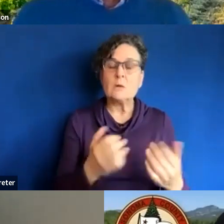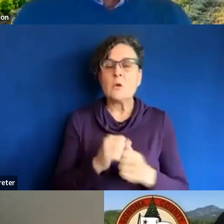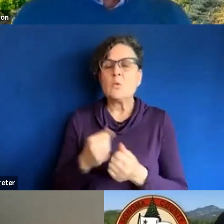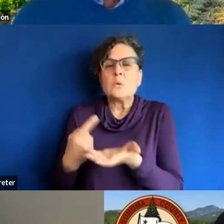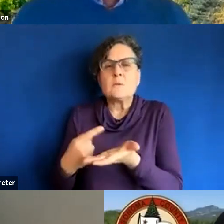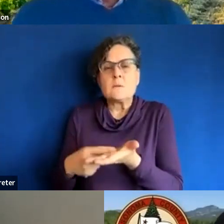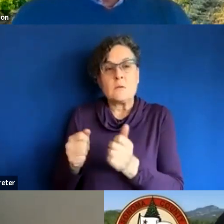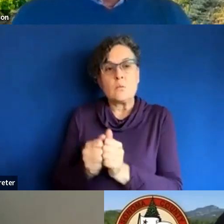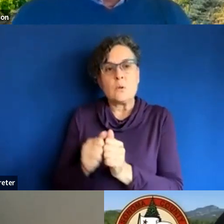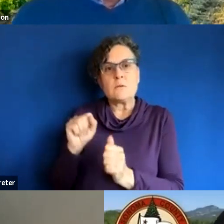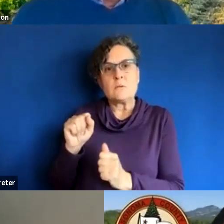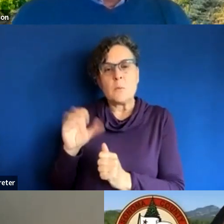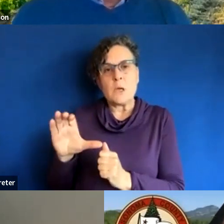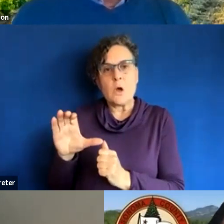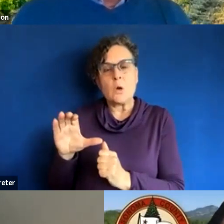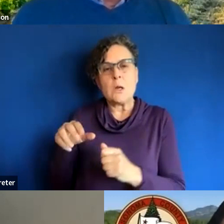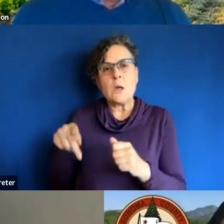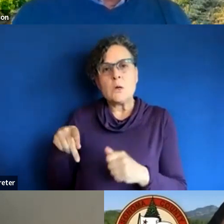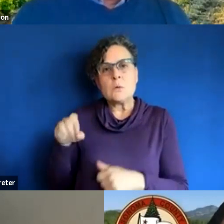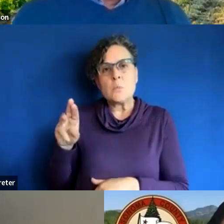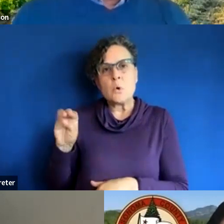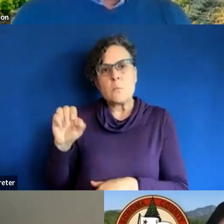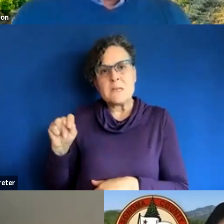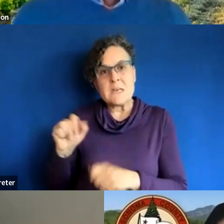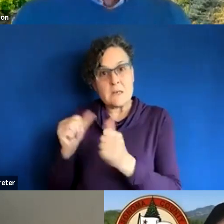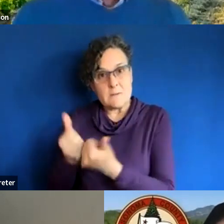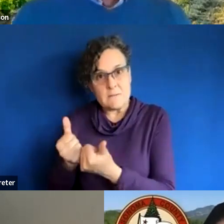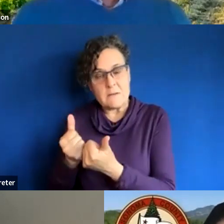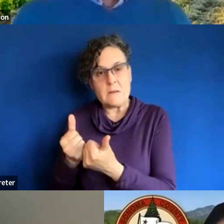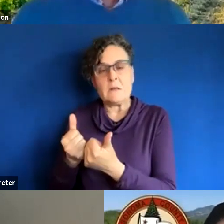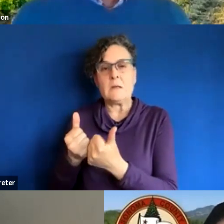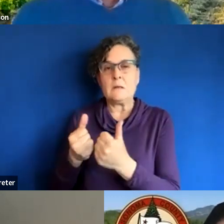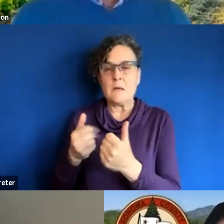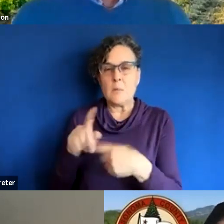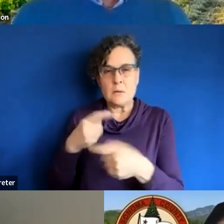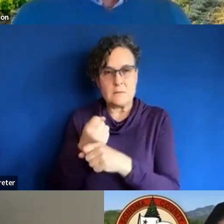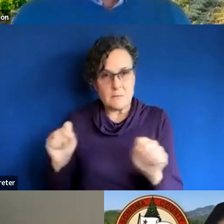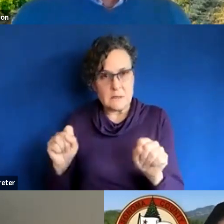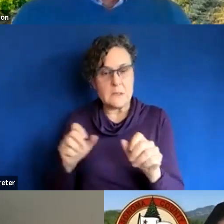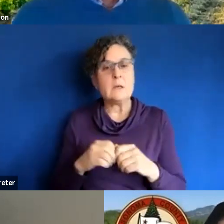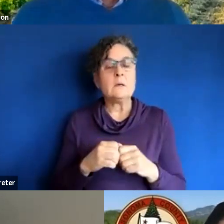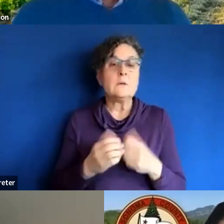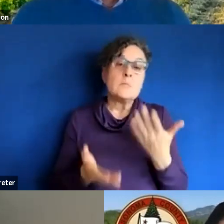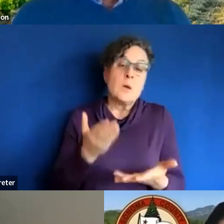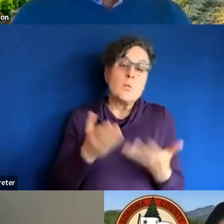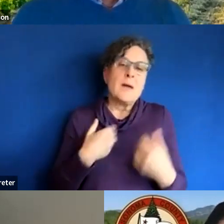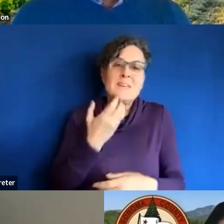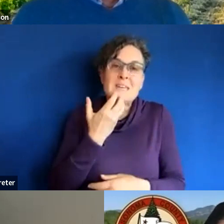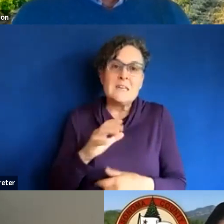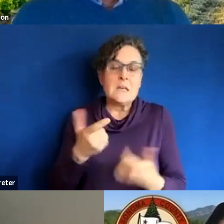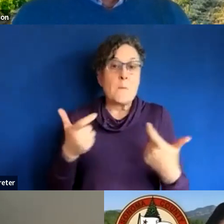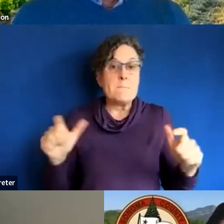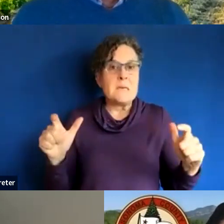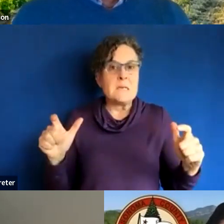an opportunity and a place, whether it's inside a person's tent or inside a larger common area, where people could get warm and